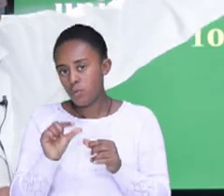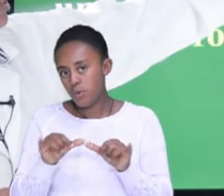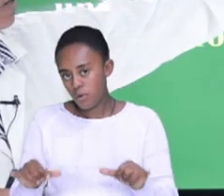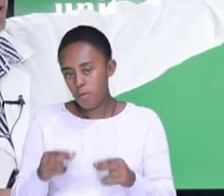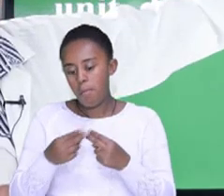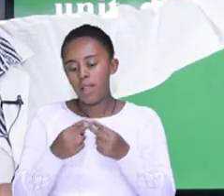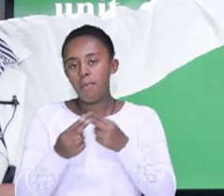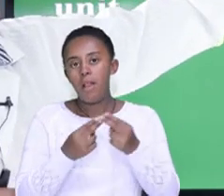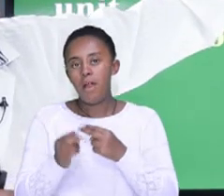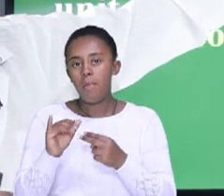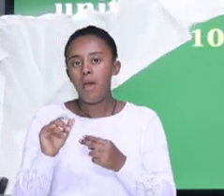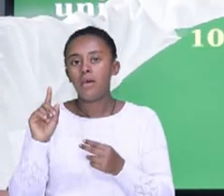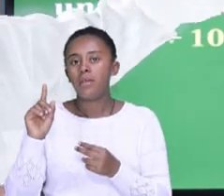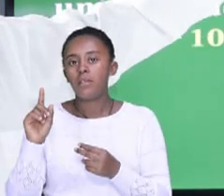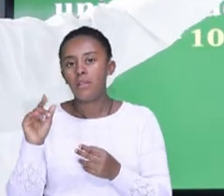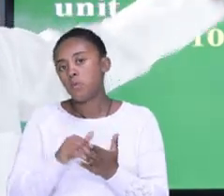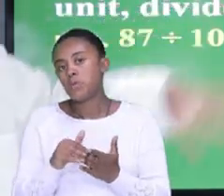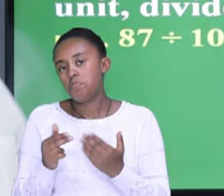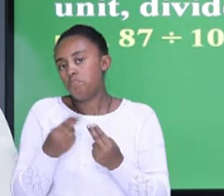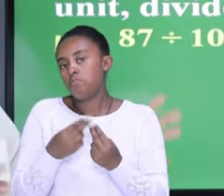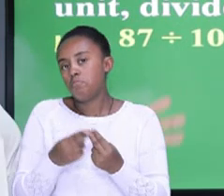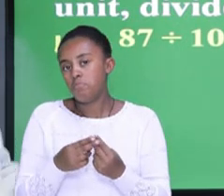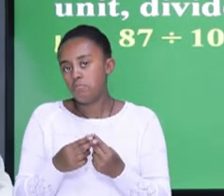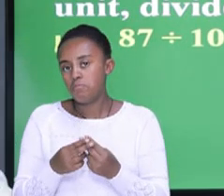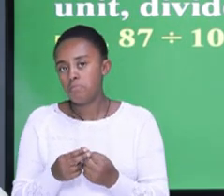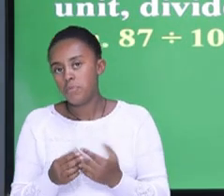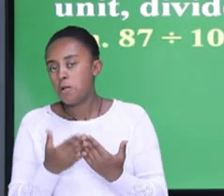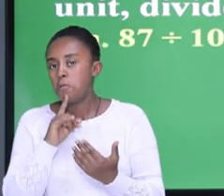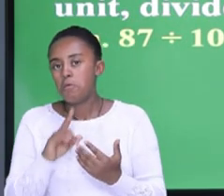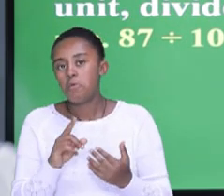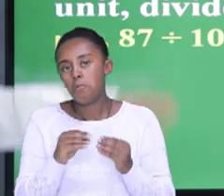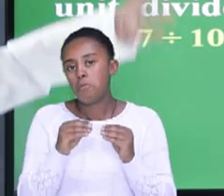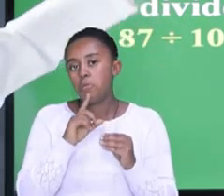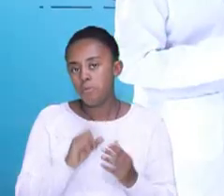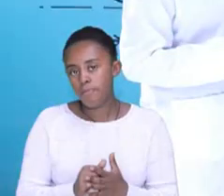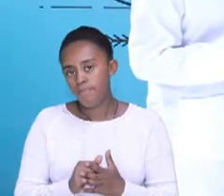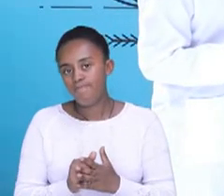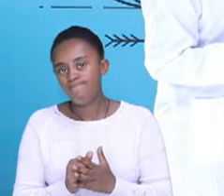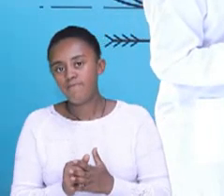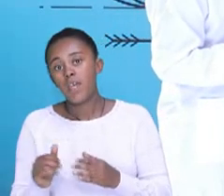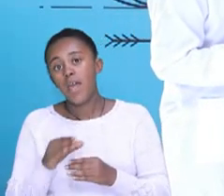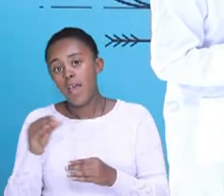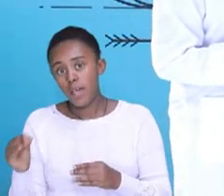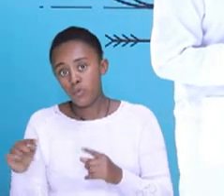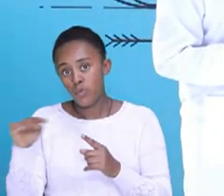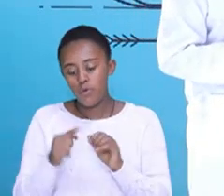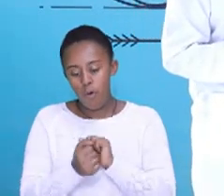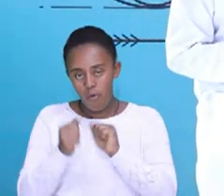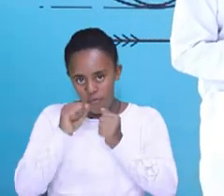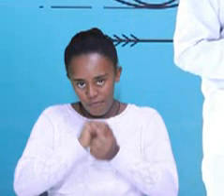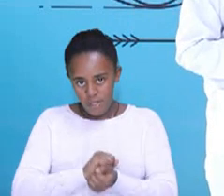simply multiply by 1000. This is very simple and elementary mathematics. And to